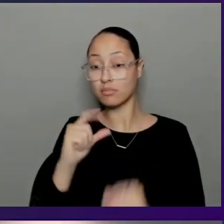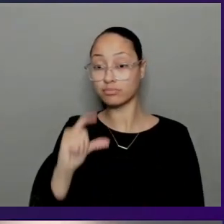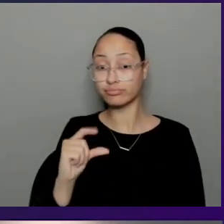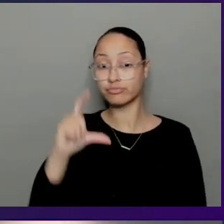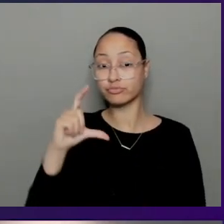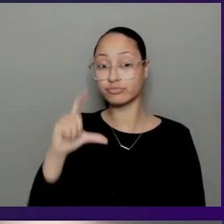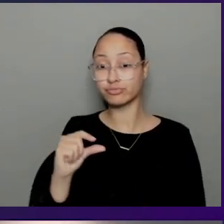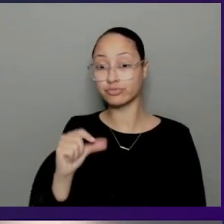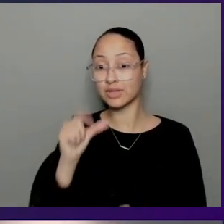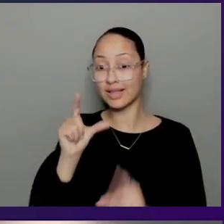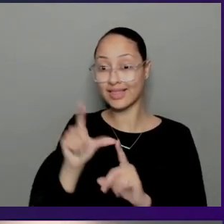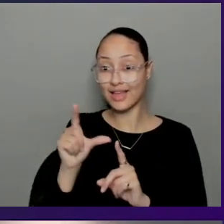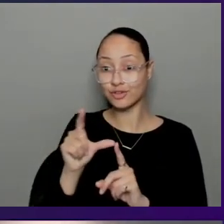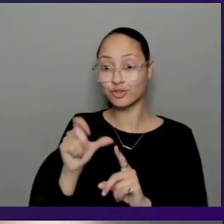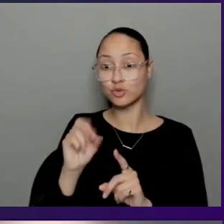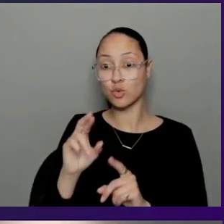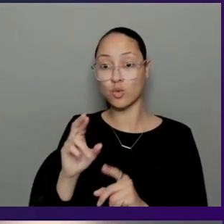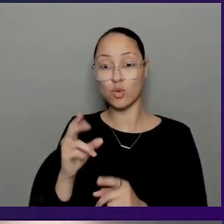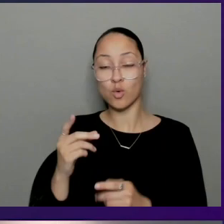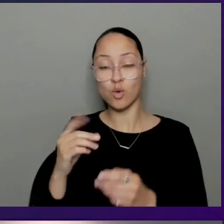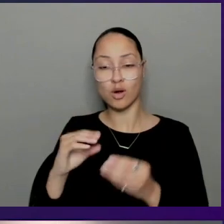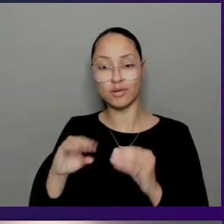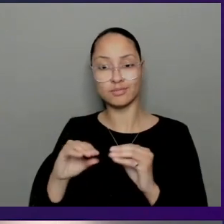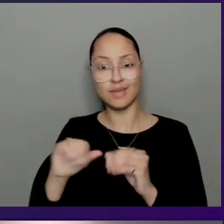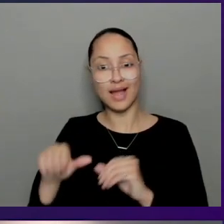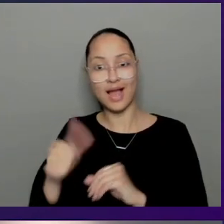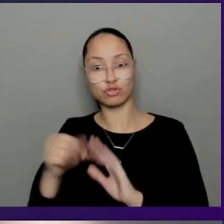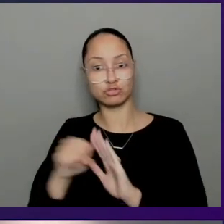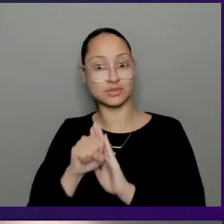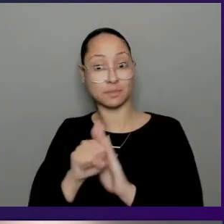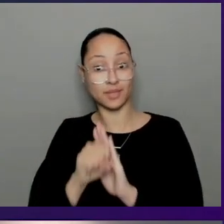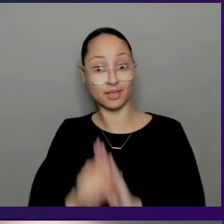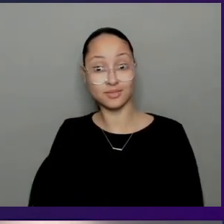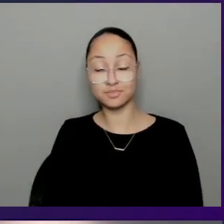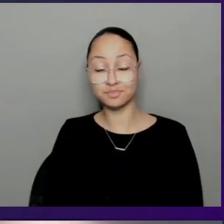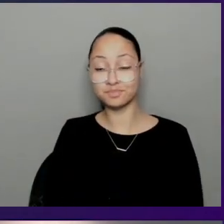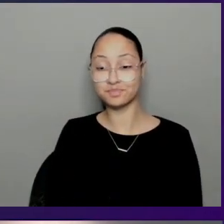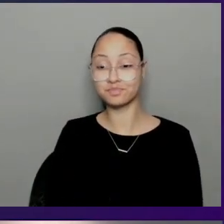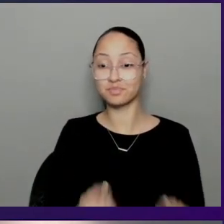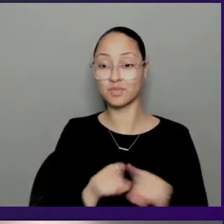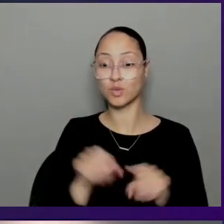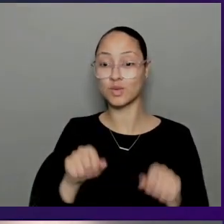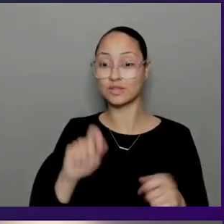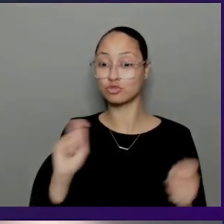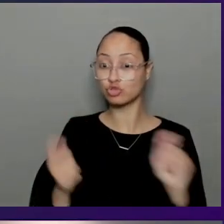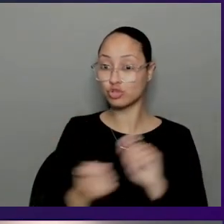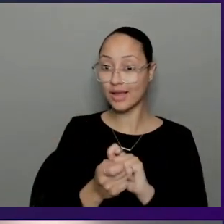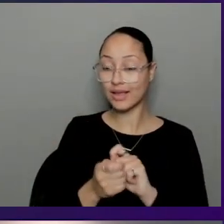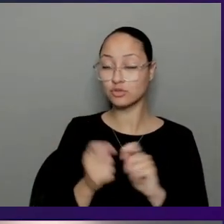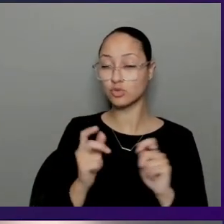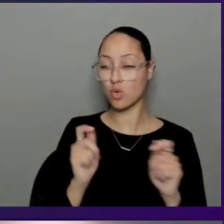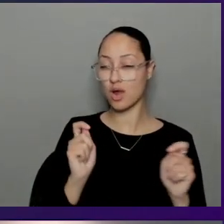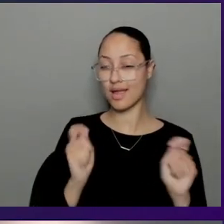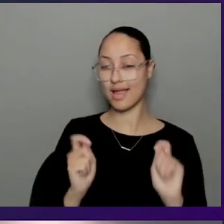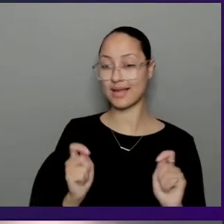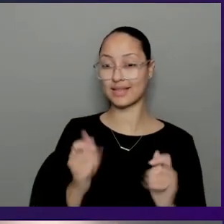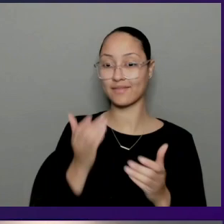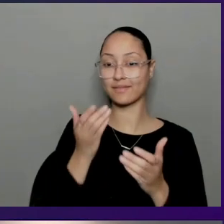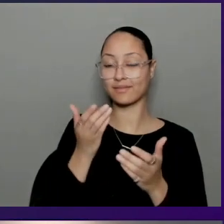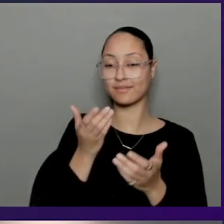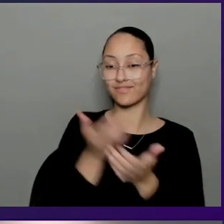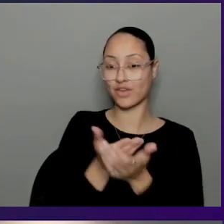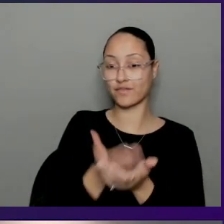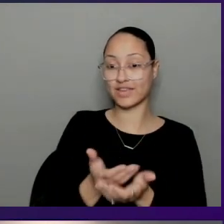symbols. We can also change or edit the verification message. So it's basically